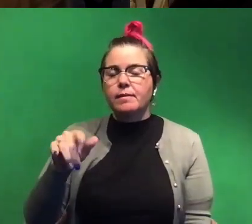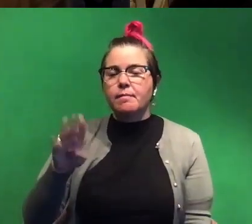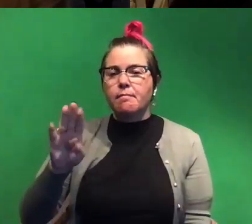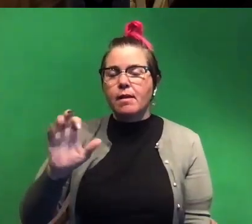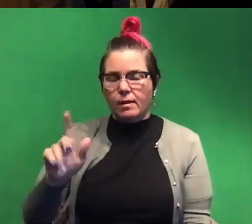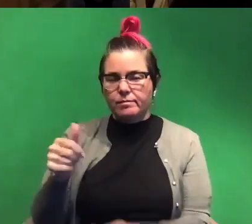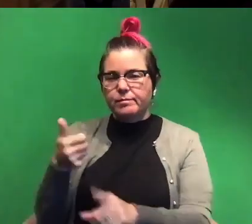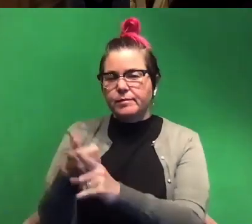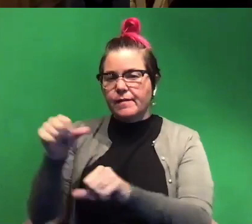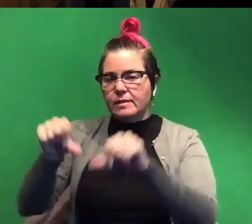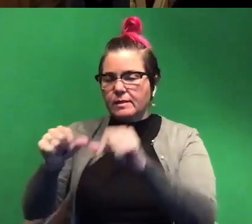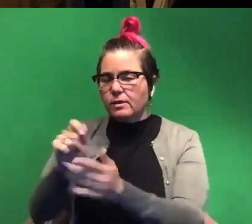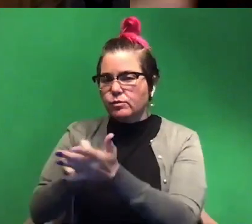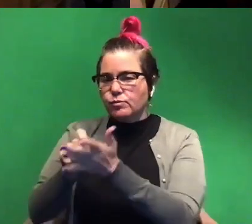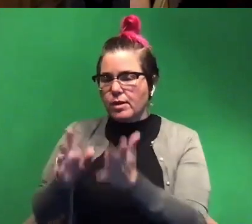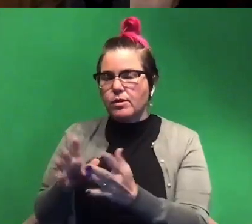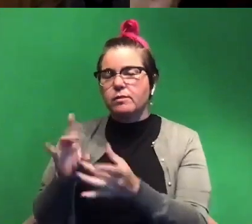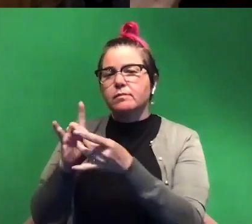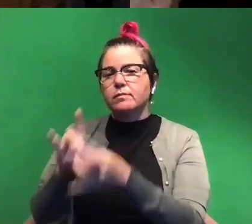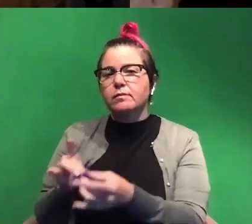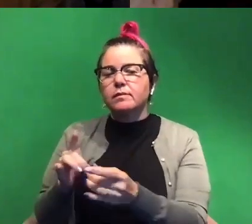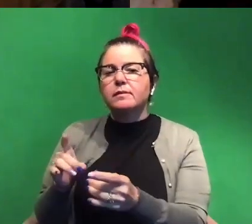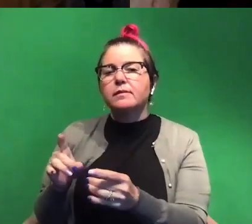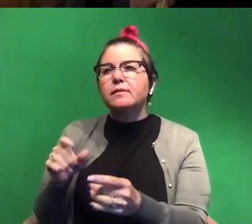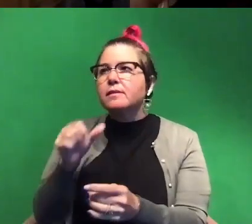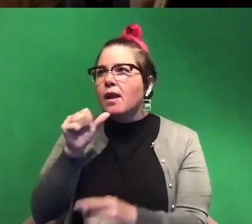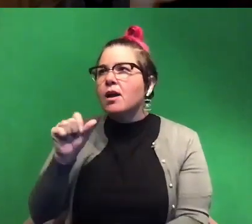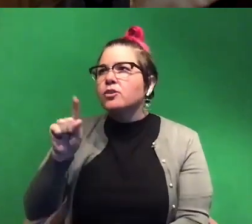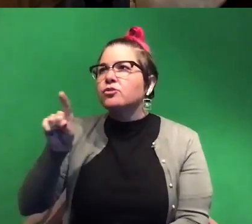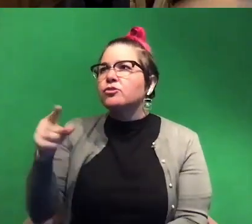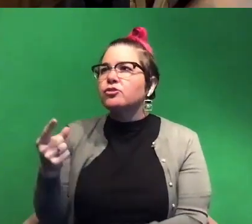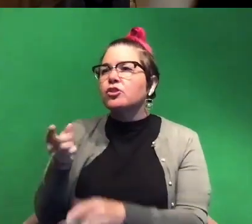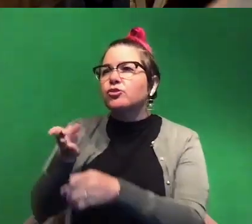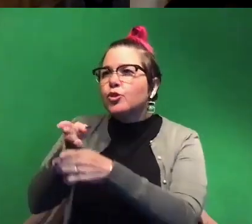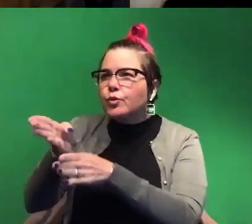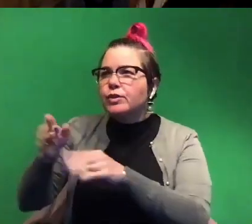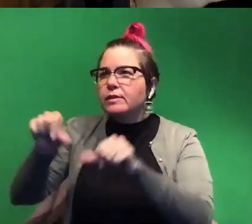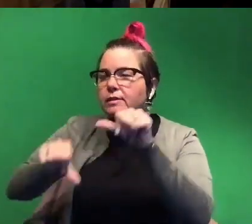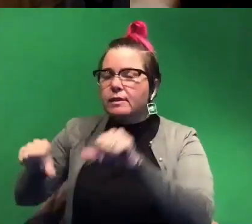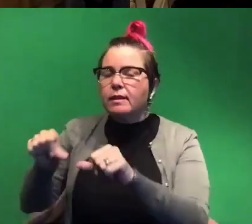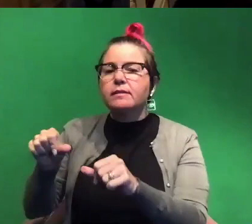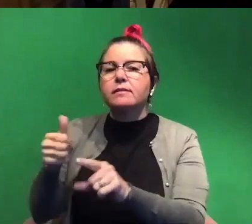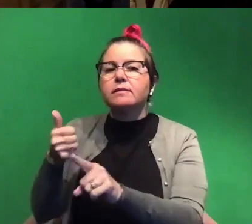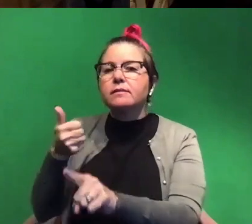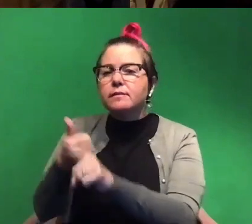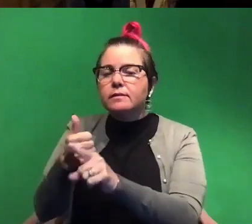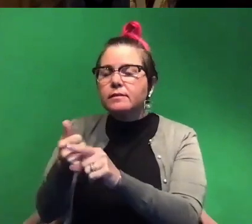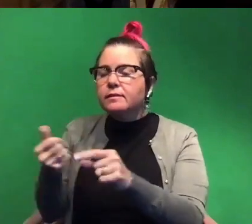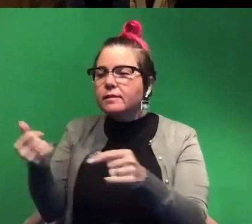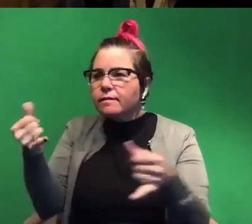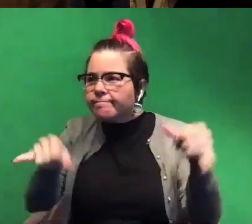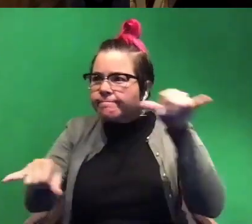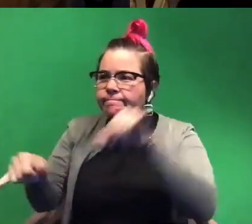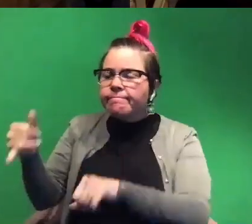writer, all about, alternate, not just careers in science that have you like moving liquids around, like